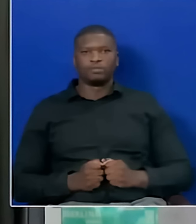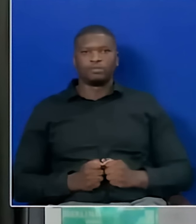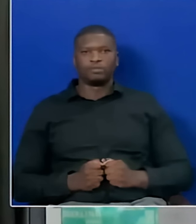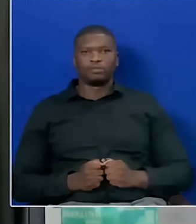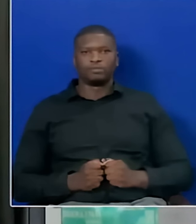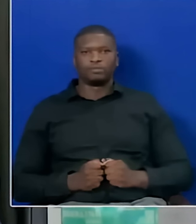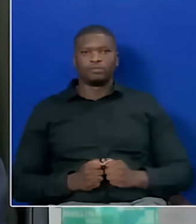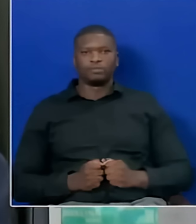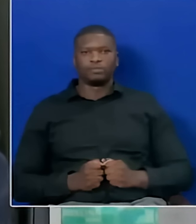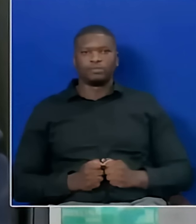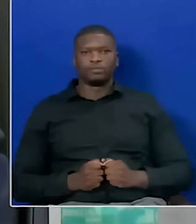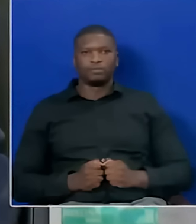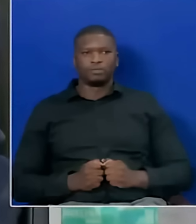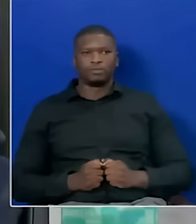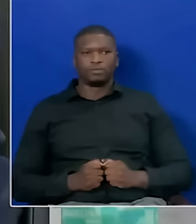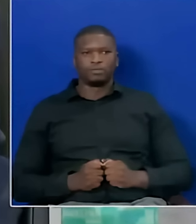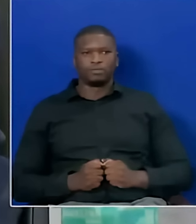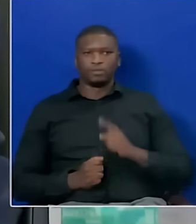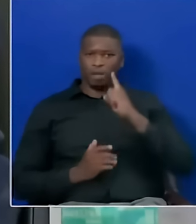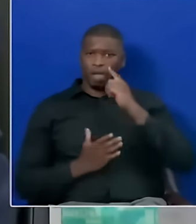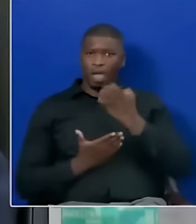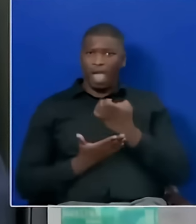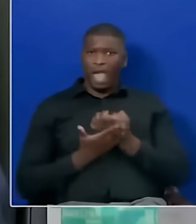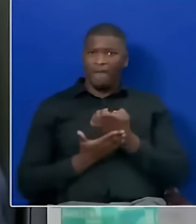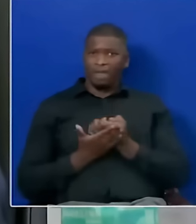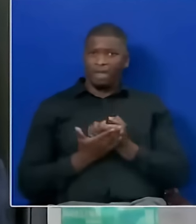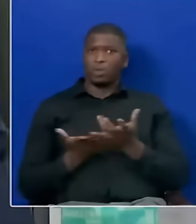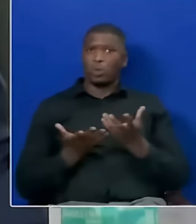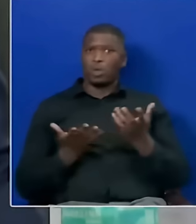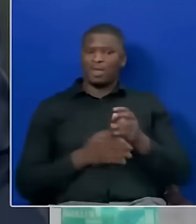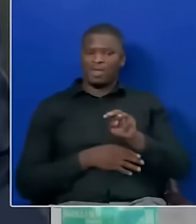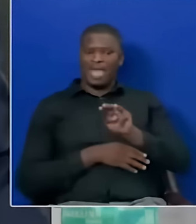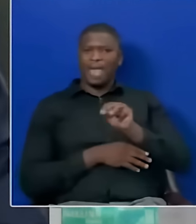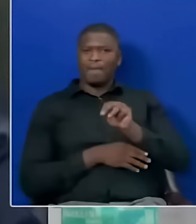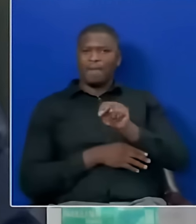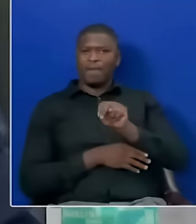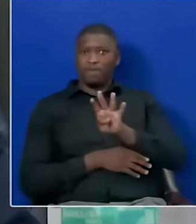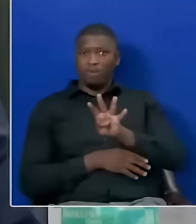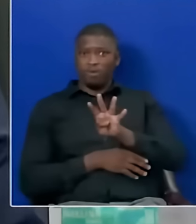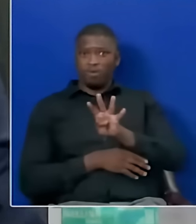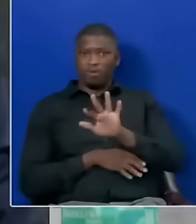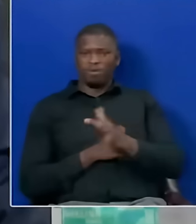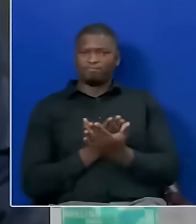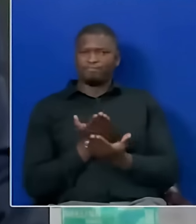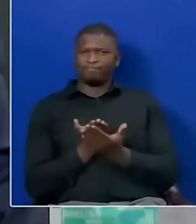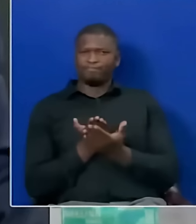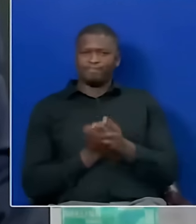the evidence leader, it will be MMN4, annexure MMN4.